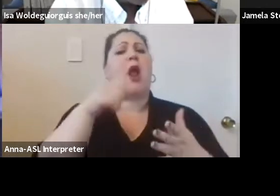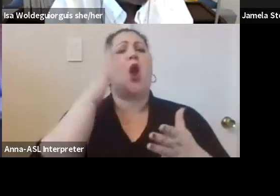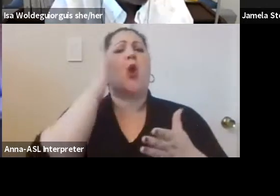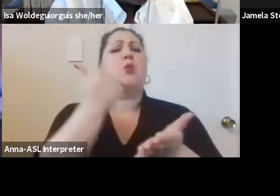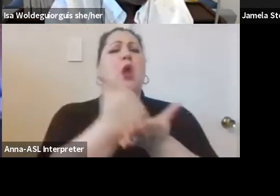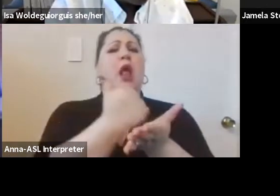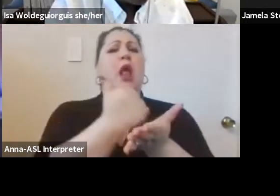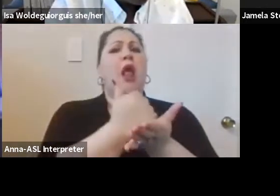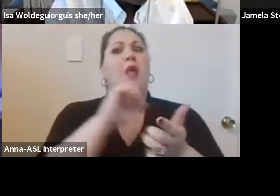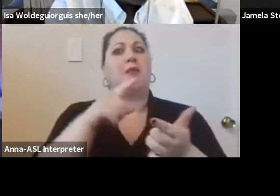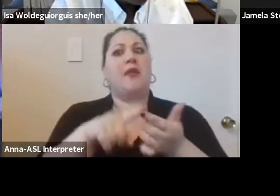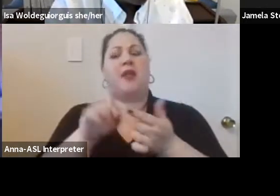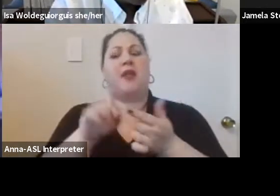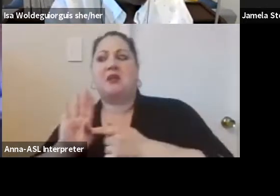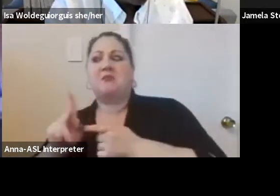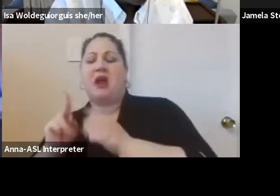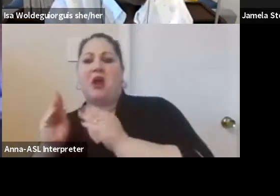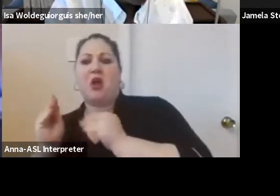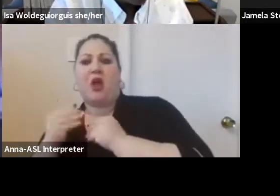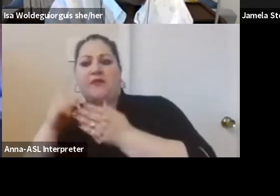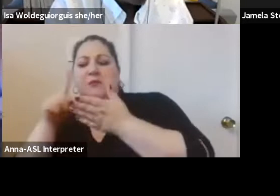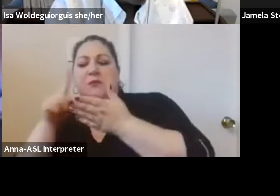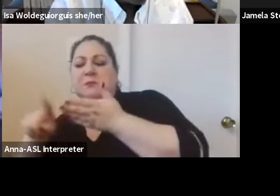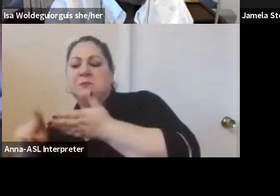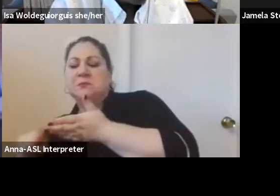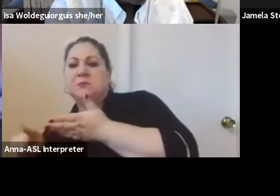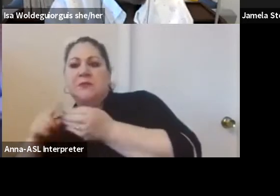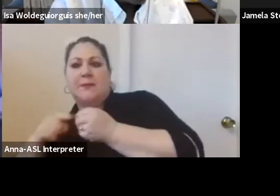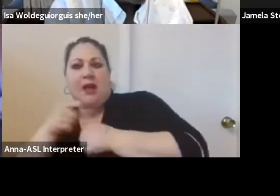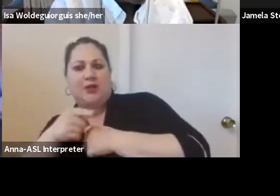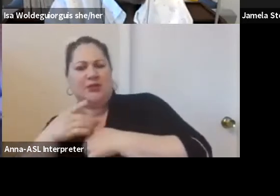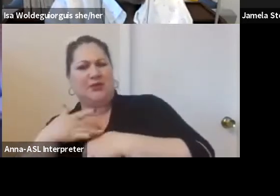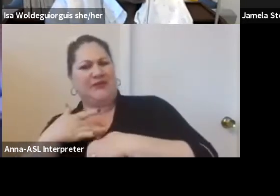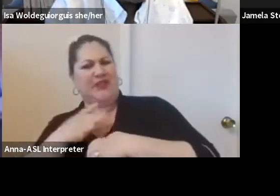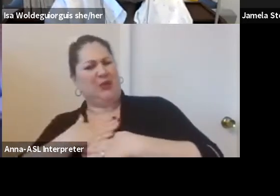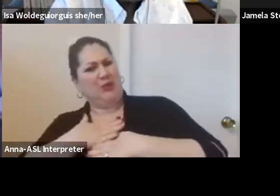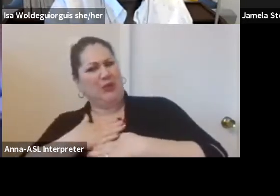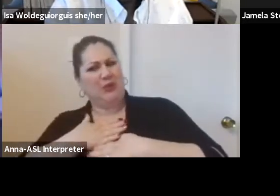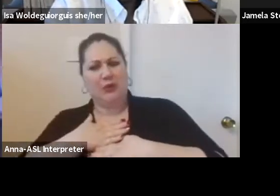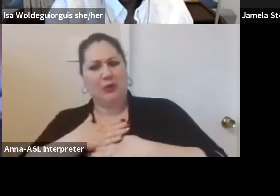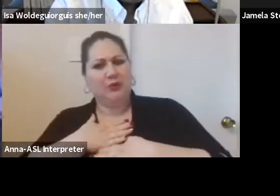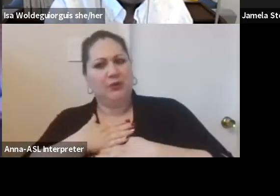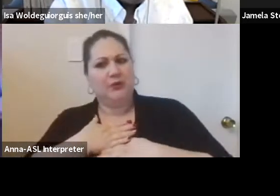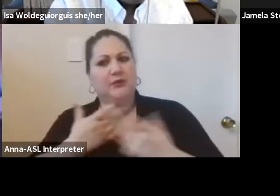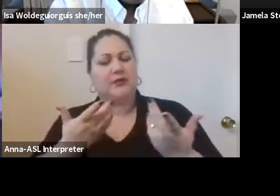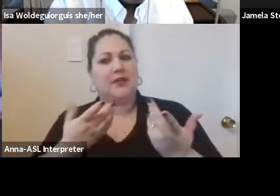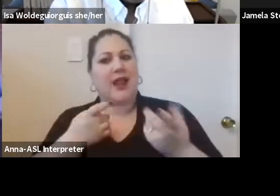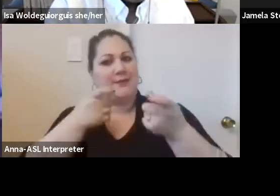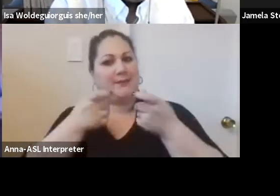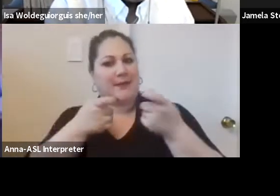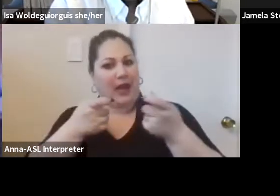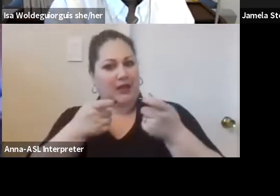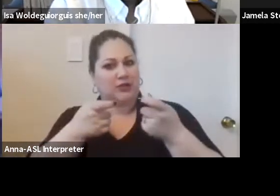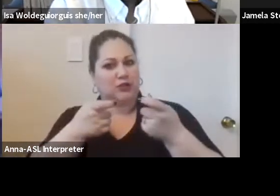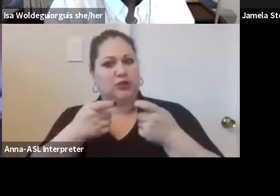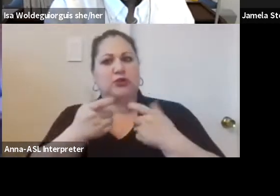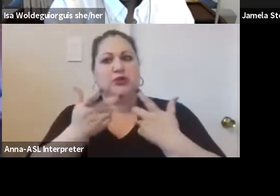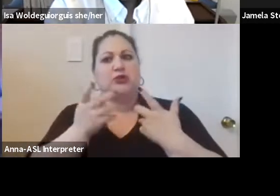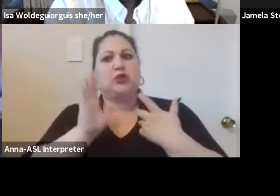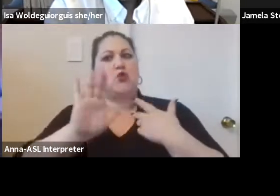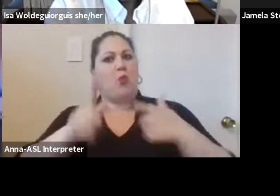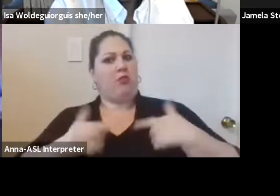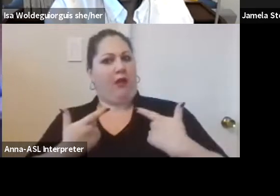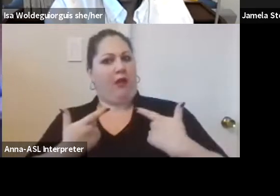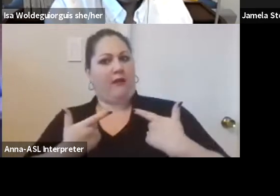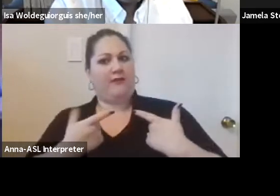investigation. It almost feels criminal. And managing the lives of you all. Do this, do that. Teresa, you